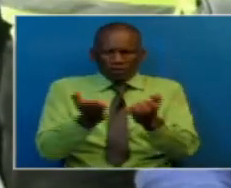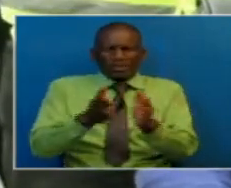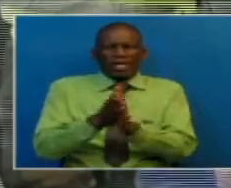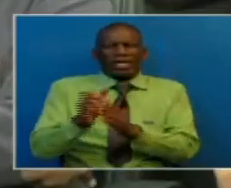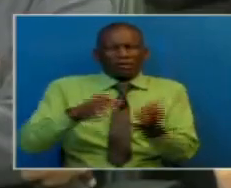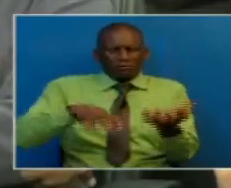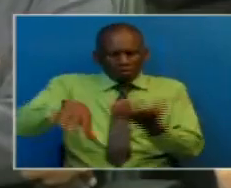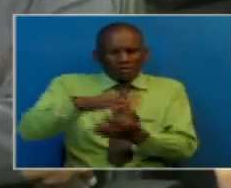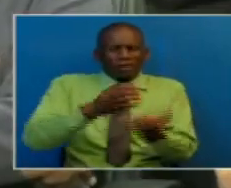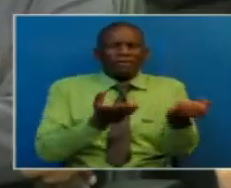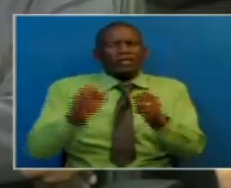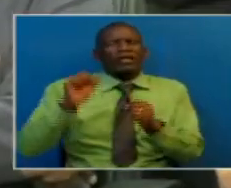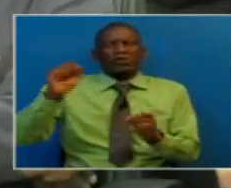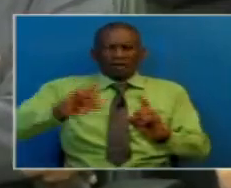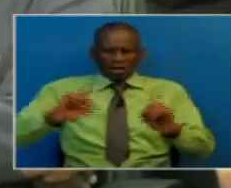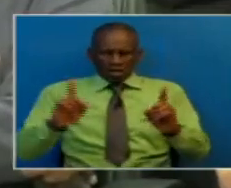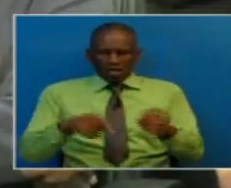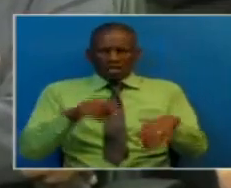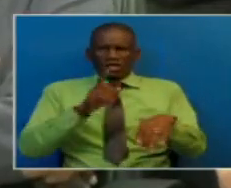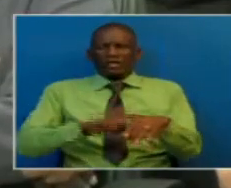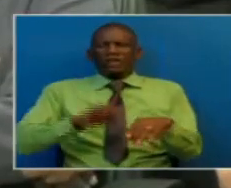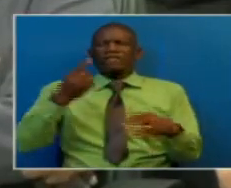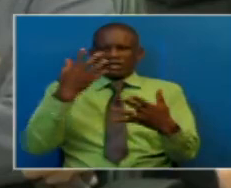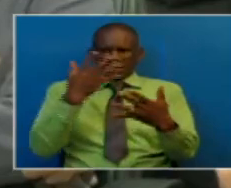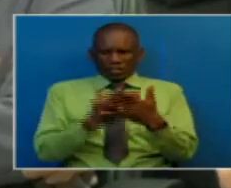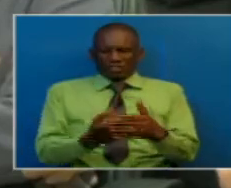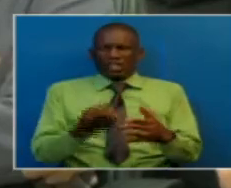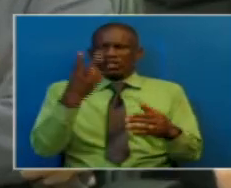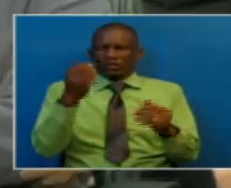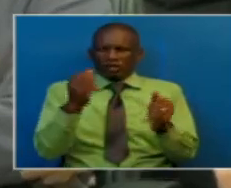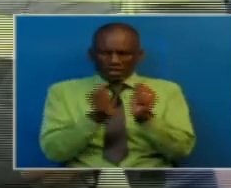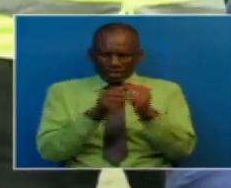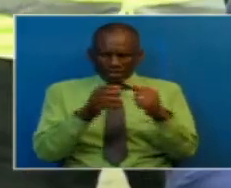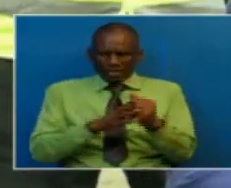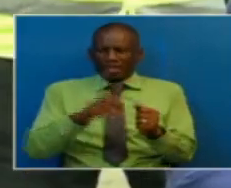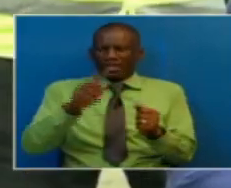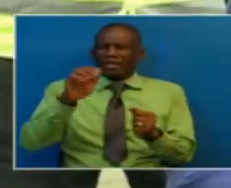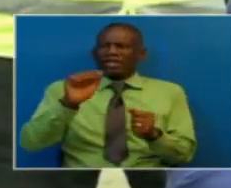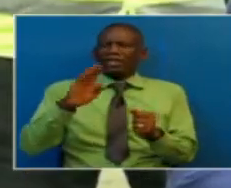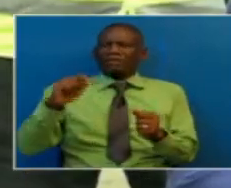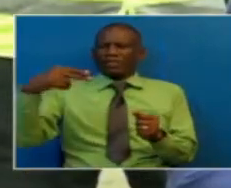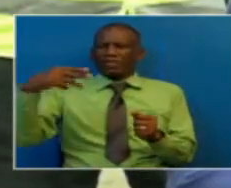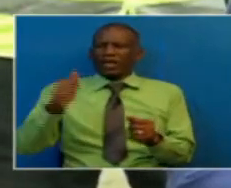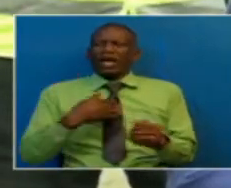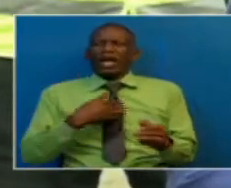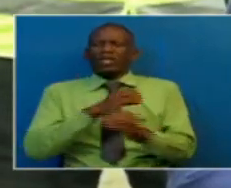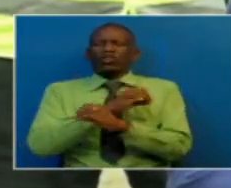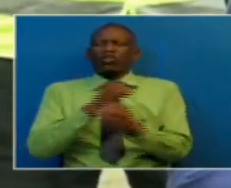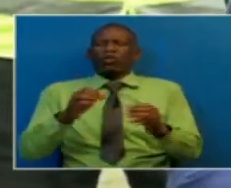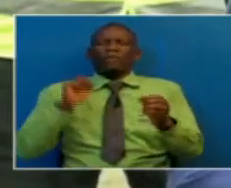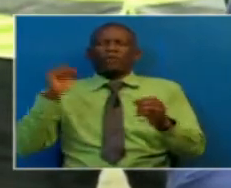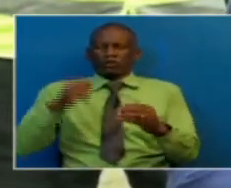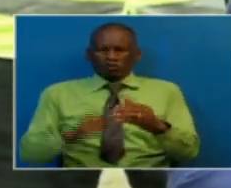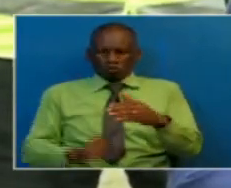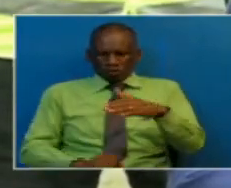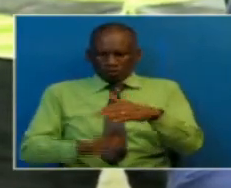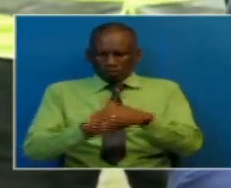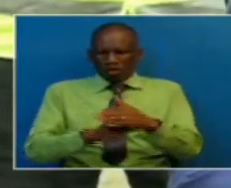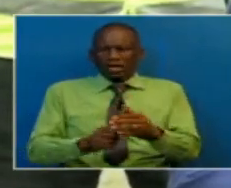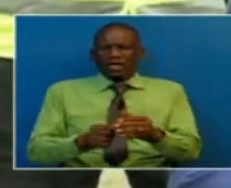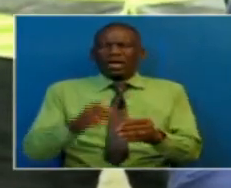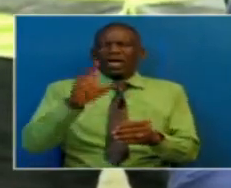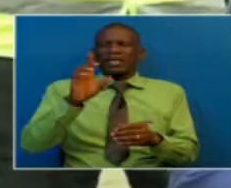politics. However, when they were first arrested in 2019, Tabitha had no political inclinations, and the Director of